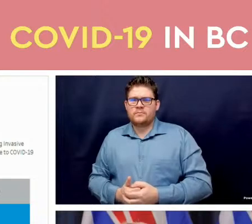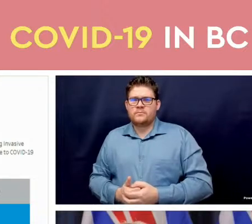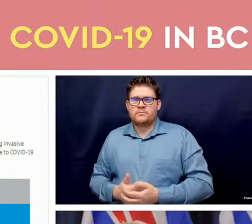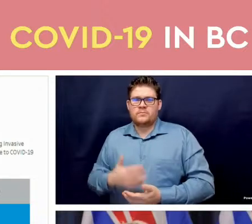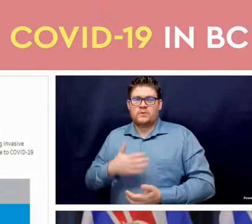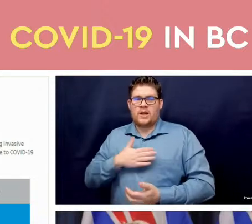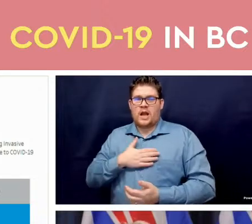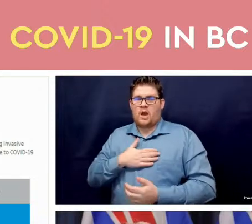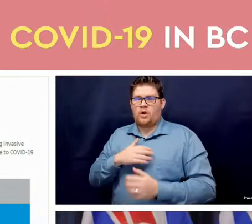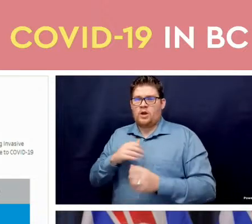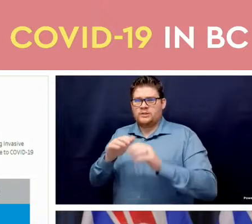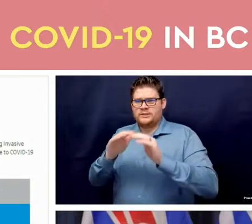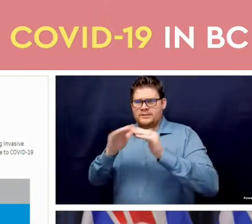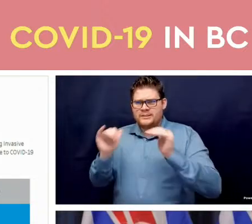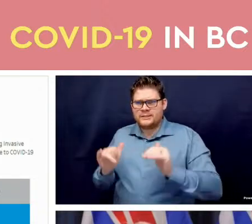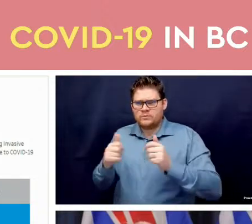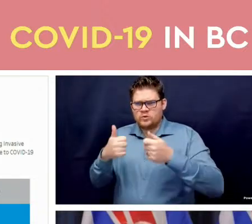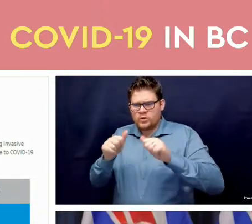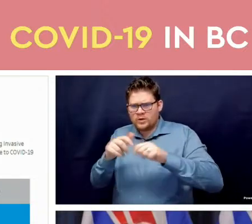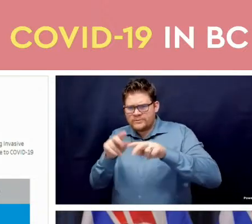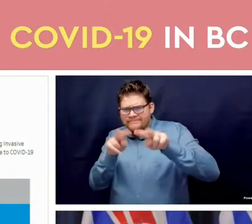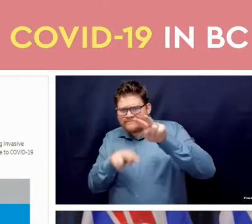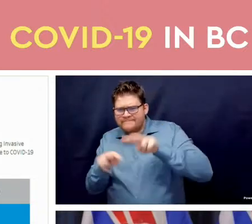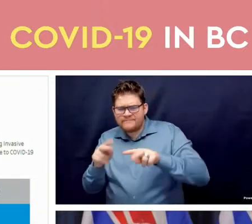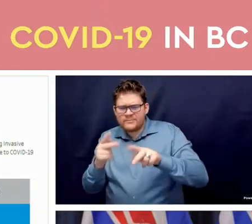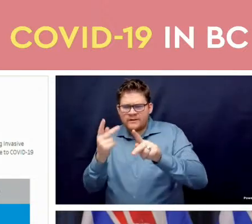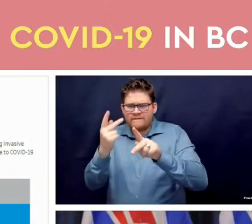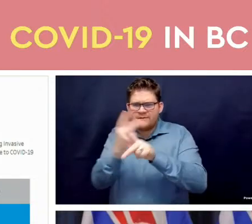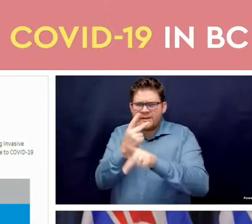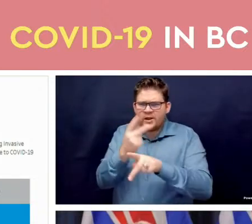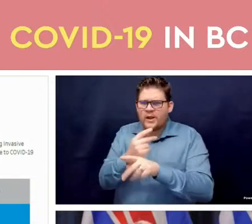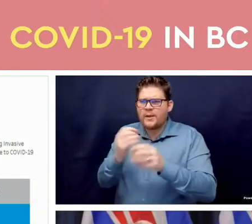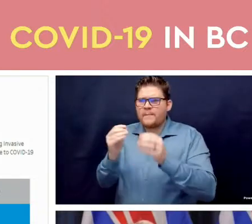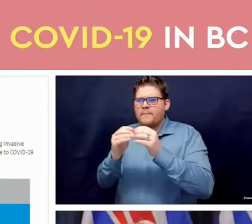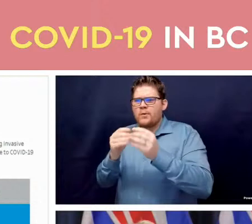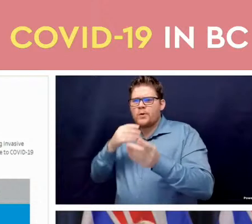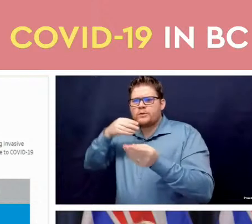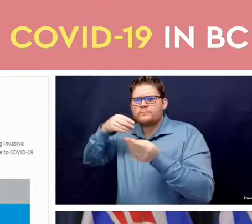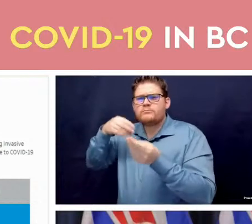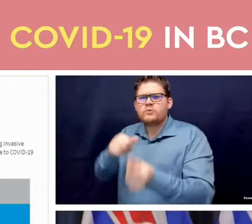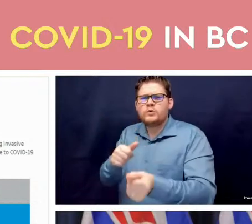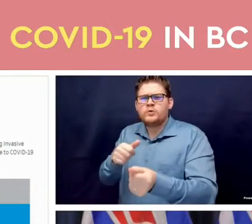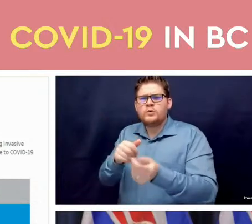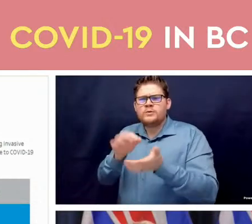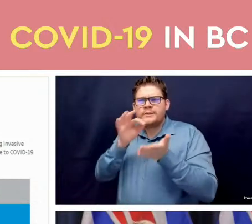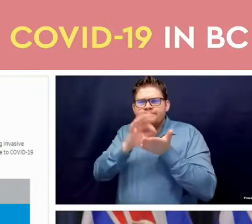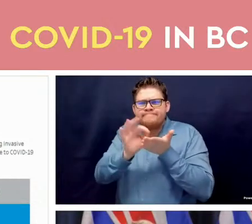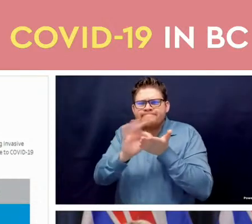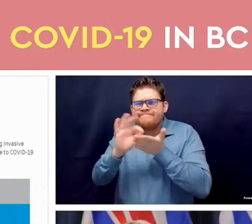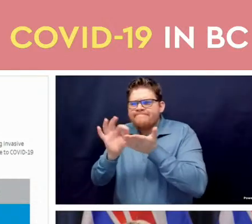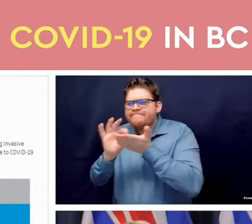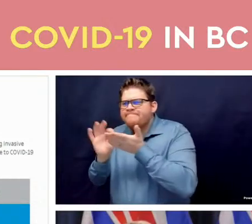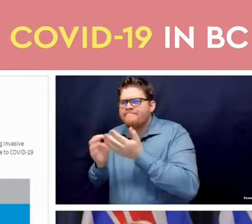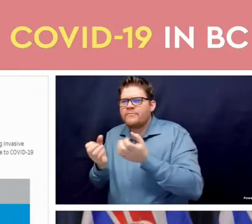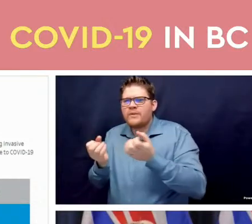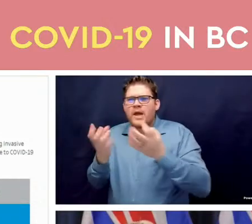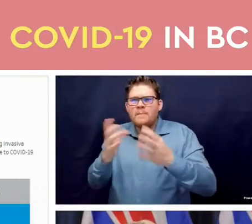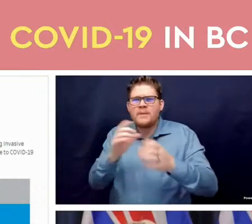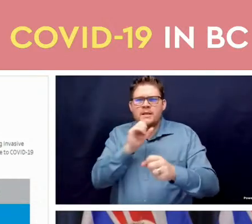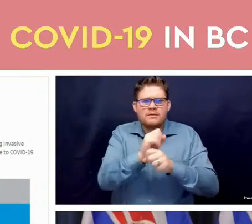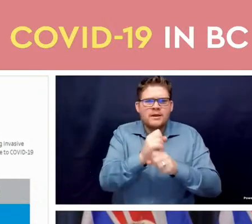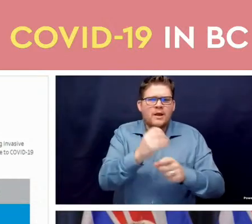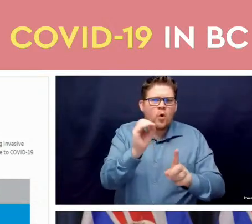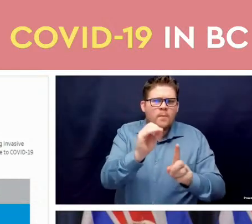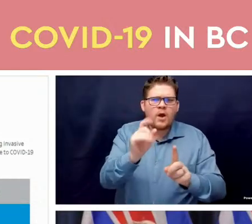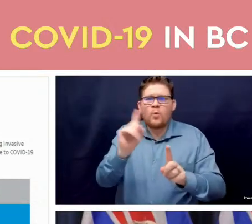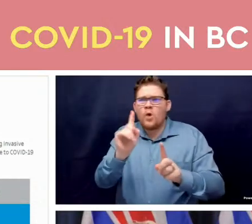But one of the chart reviews that we did do was that all of the hospitalizations in the month of December, so it was up until